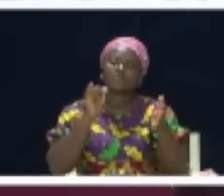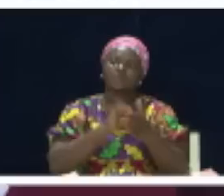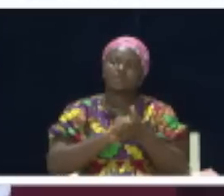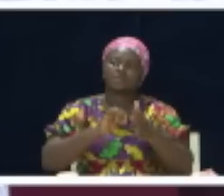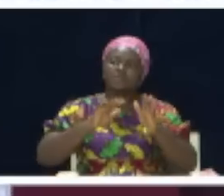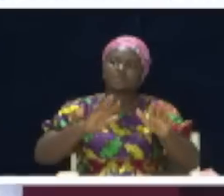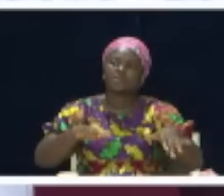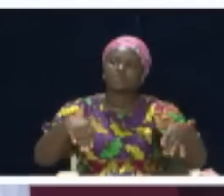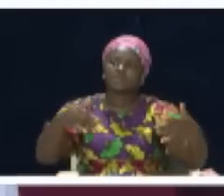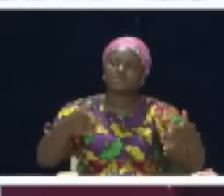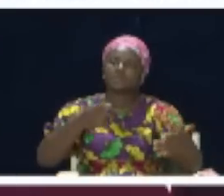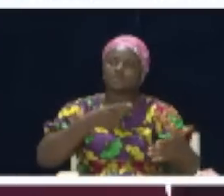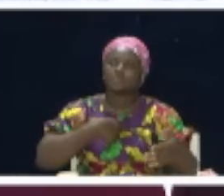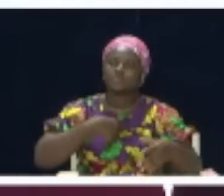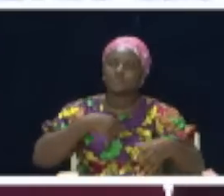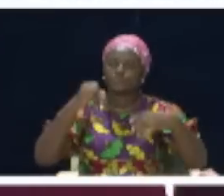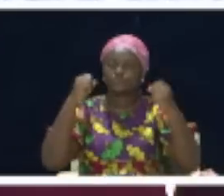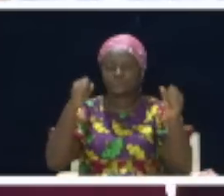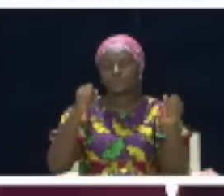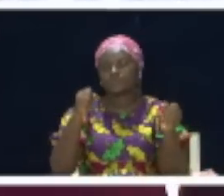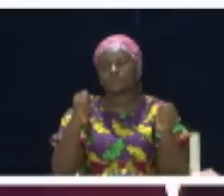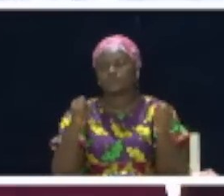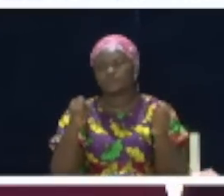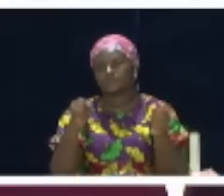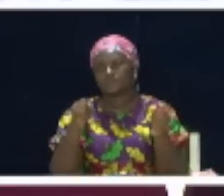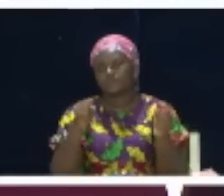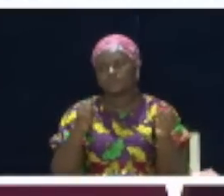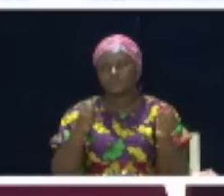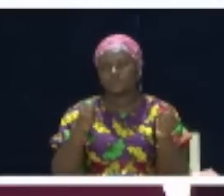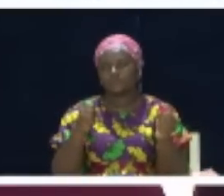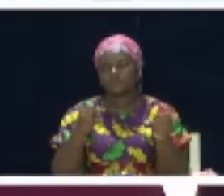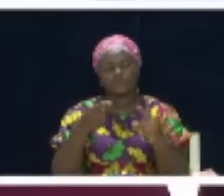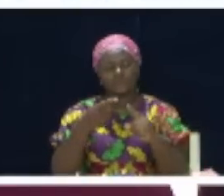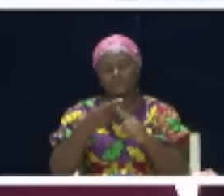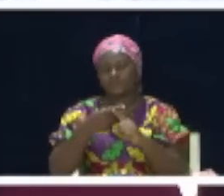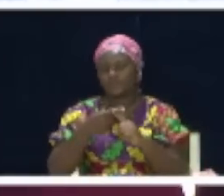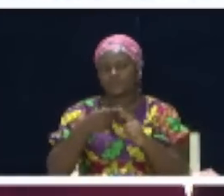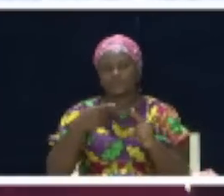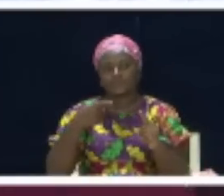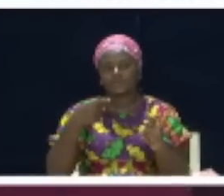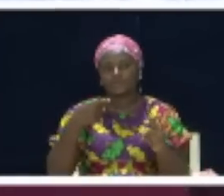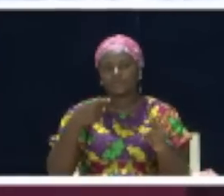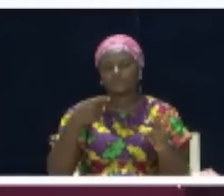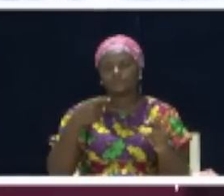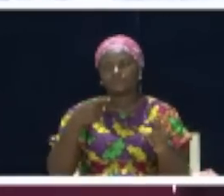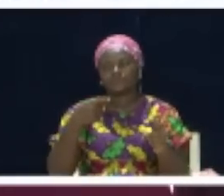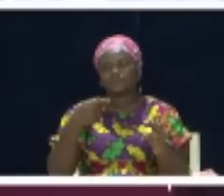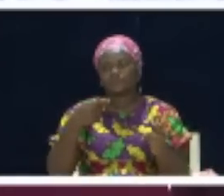Strength from death.